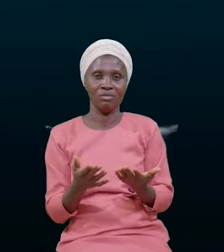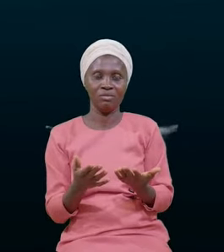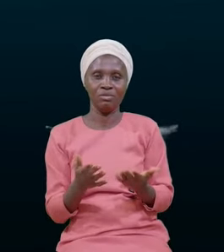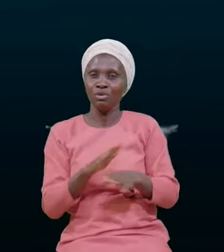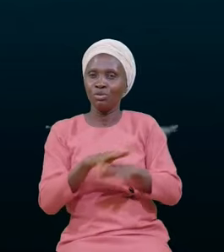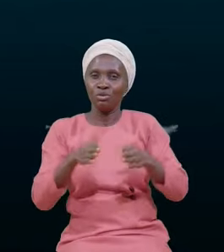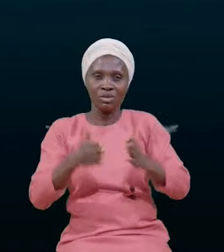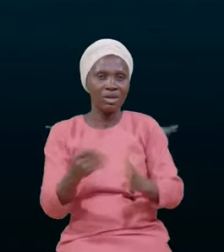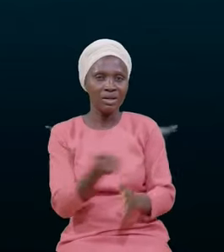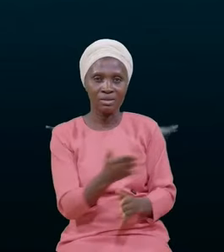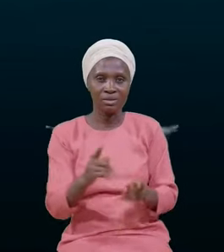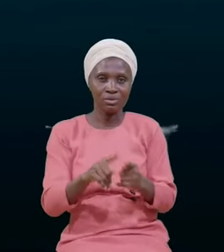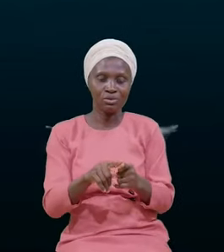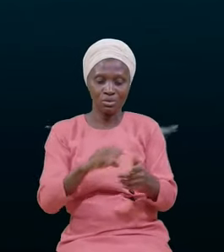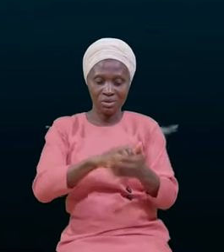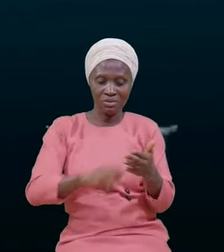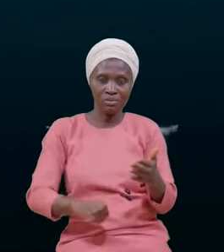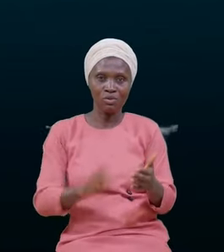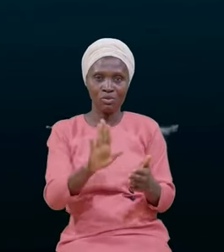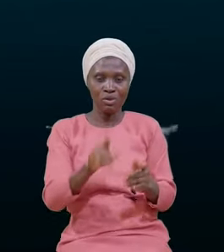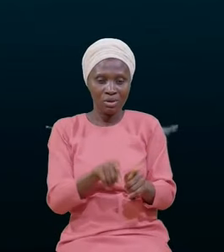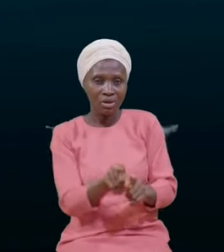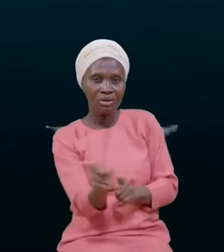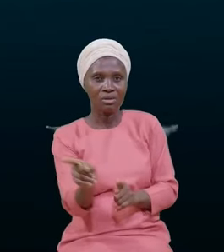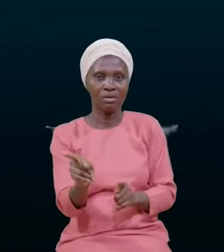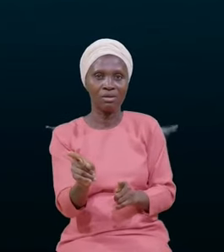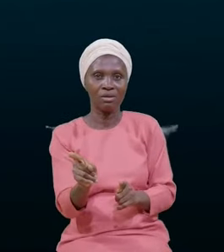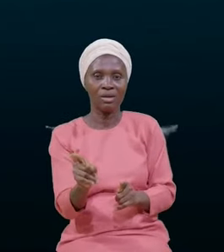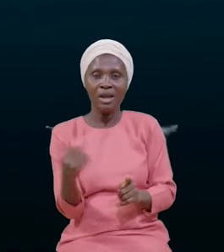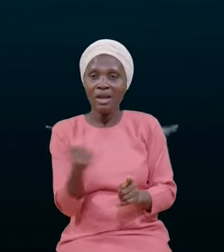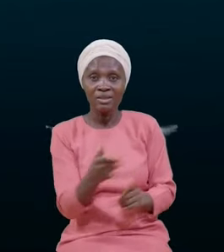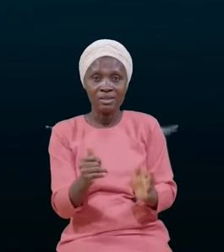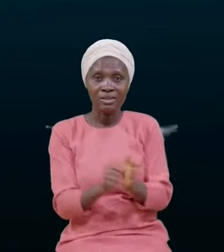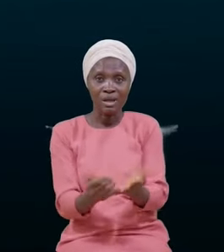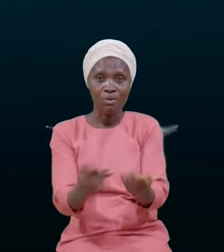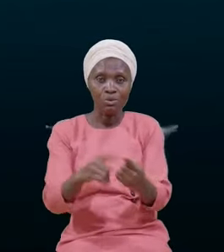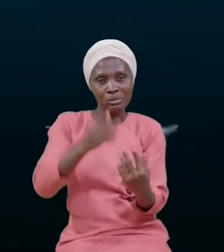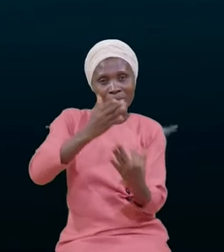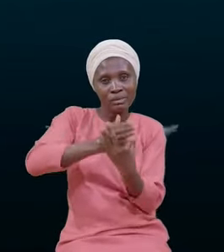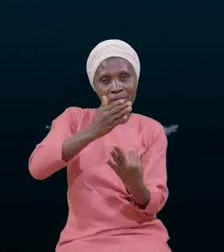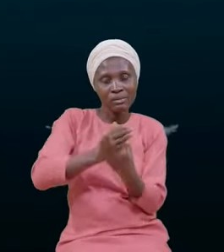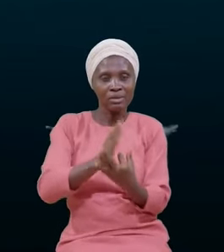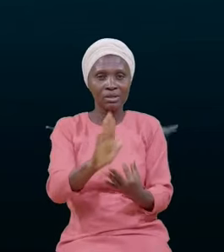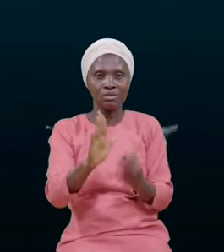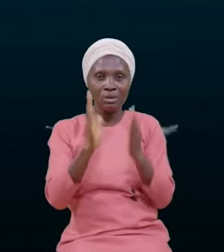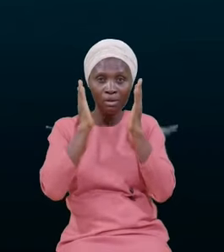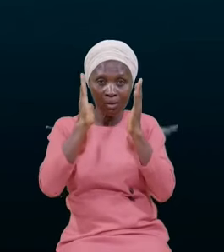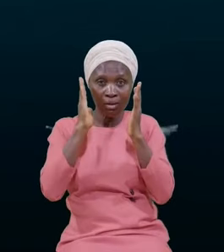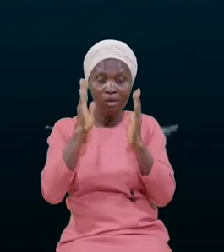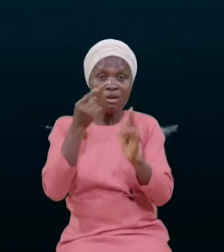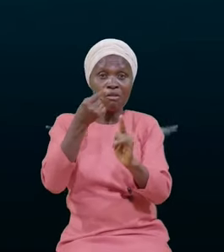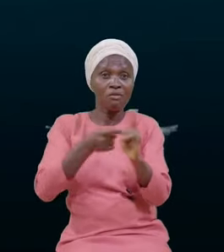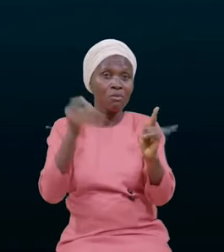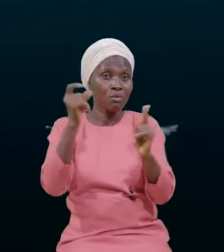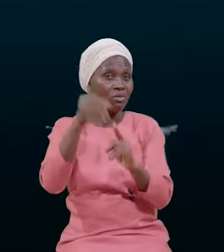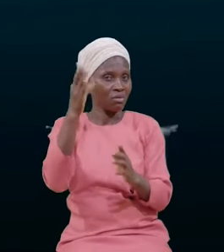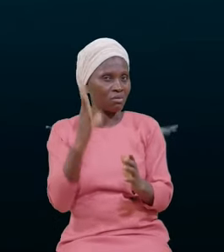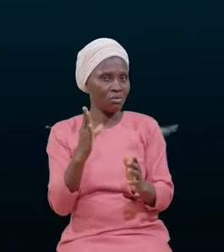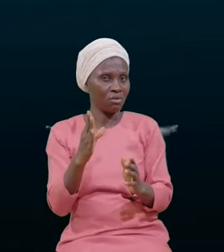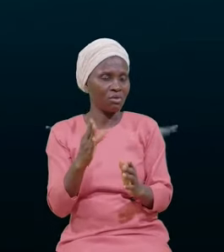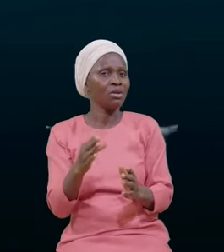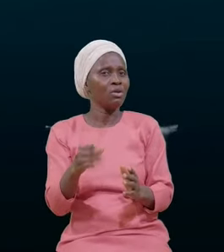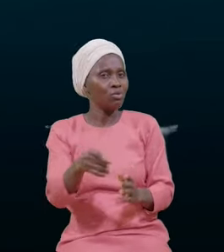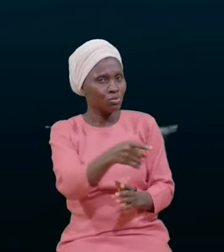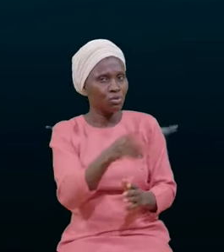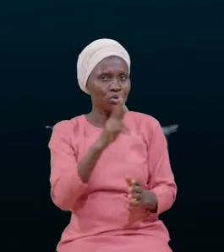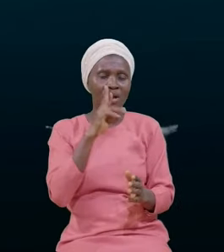here they are the little foxes don't allow the little little challenge around you to distract you from